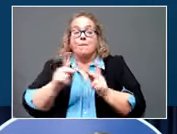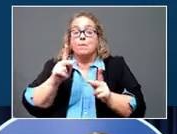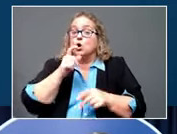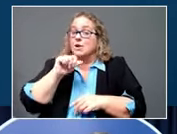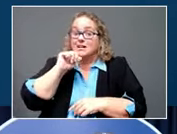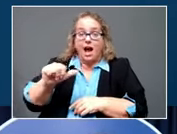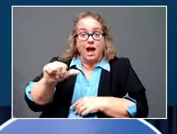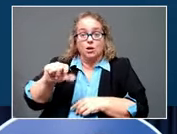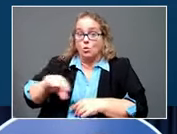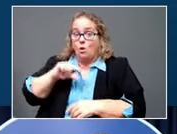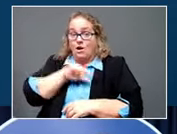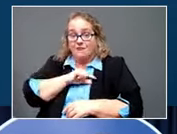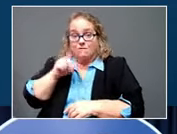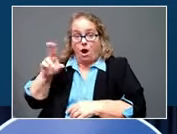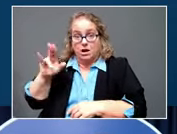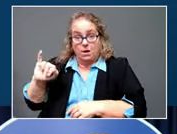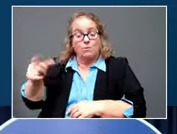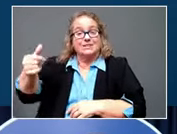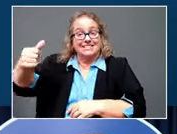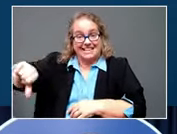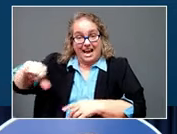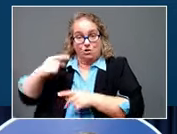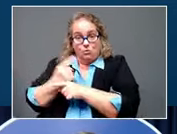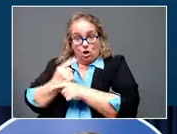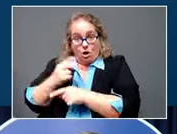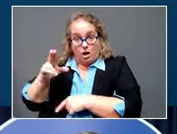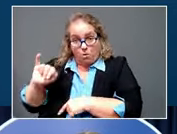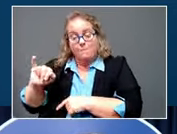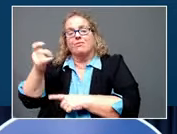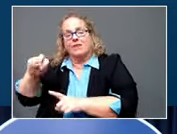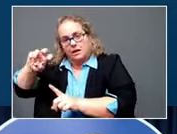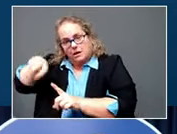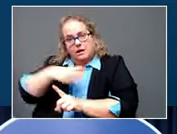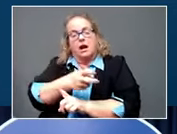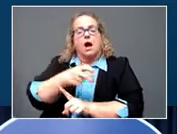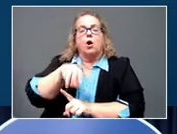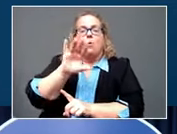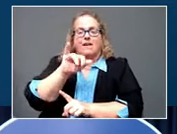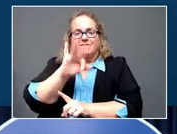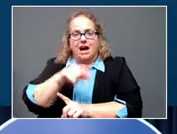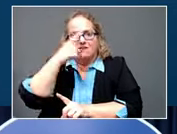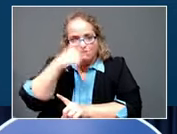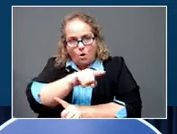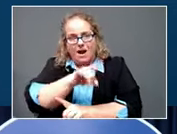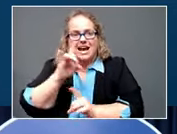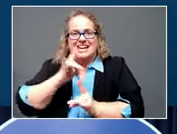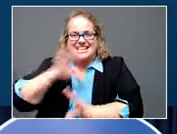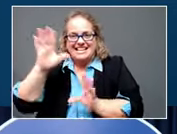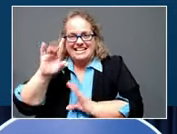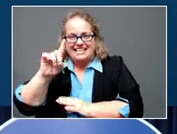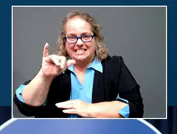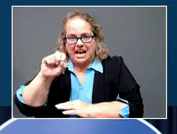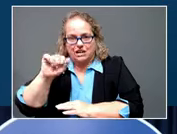get denied from the regular unemployment, and then you can qualify for the disaster unemployment assistance. For more